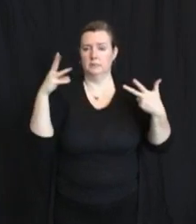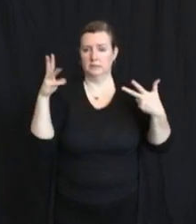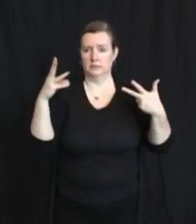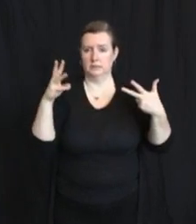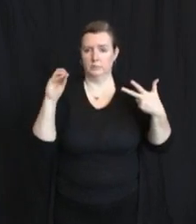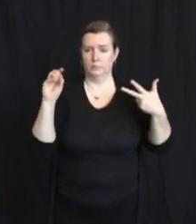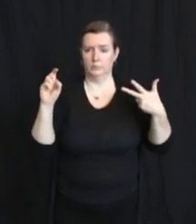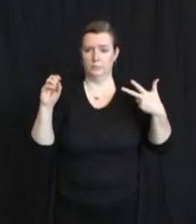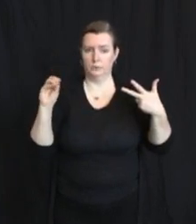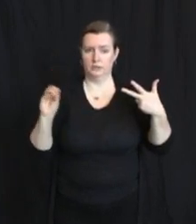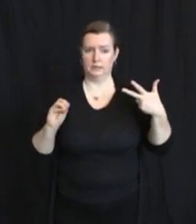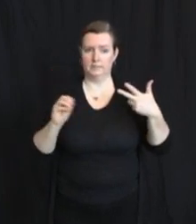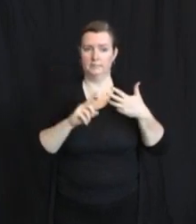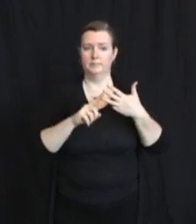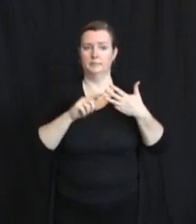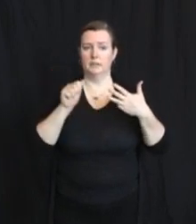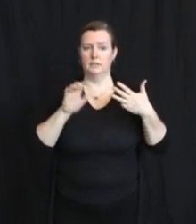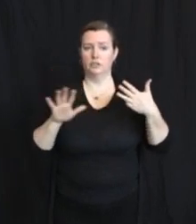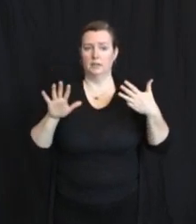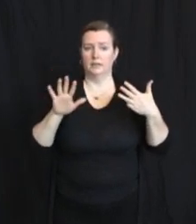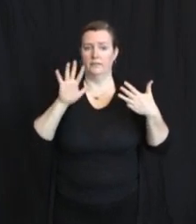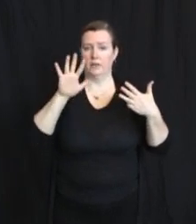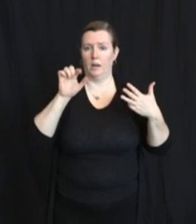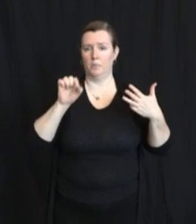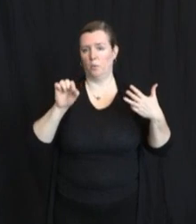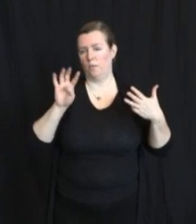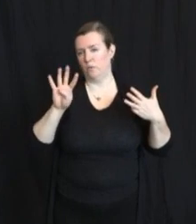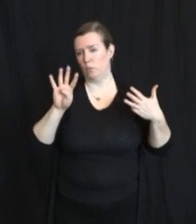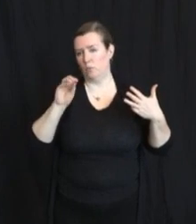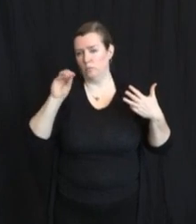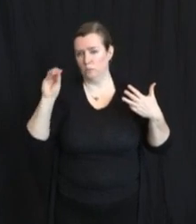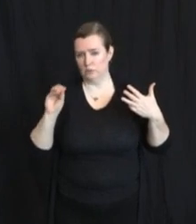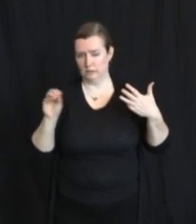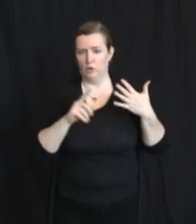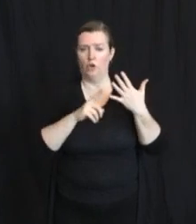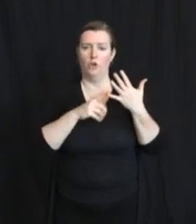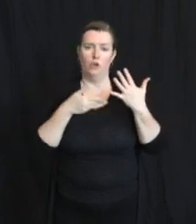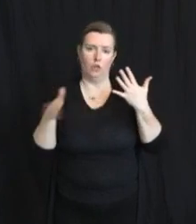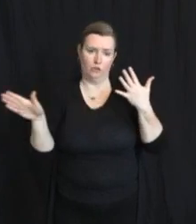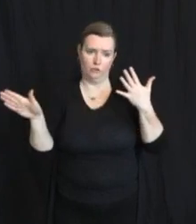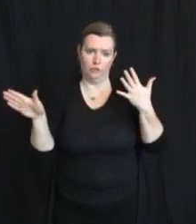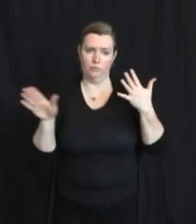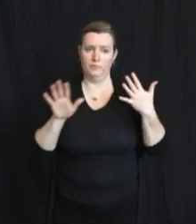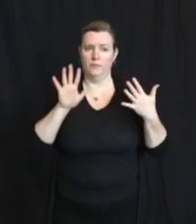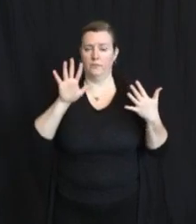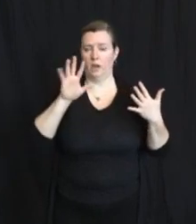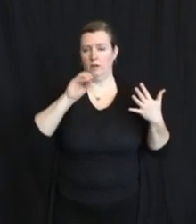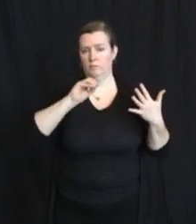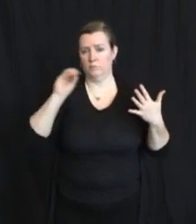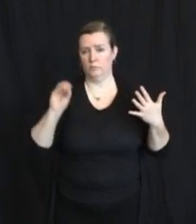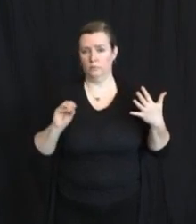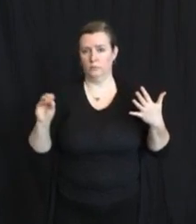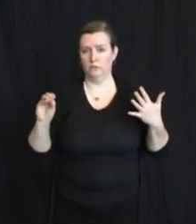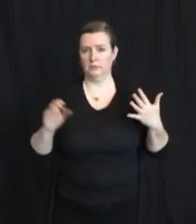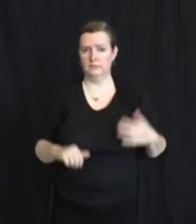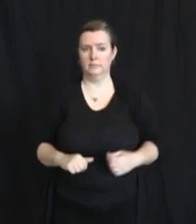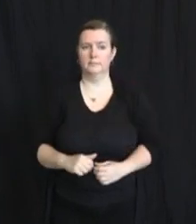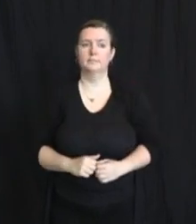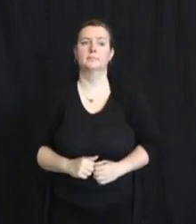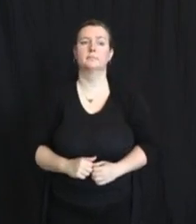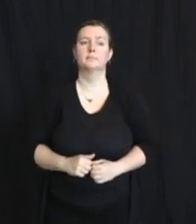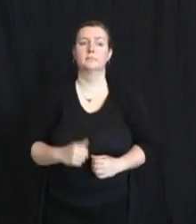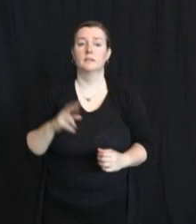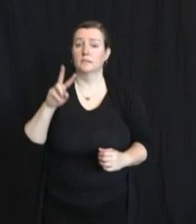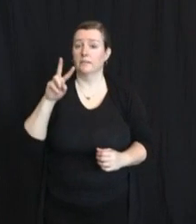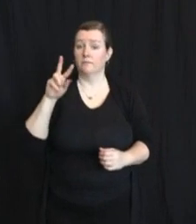Asian, non-Hispanic, 5.4%. And other non-Hispanic, 5%. Today, the veteran homes are